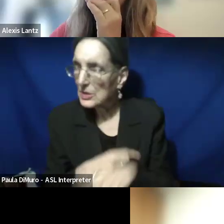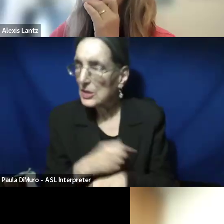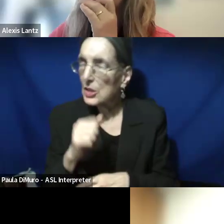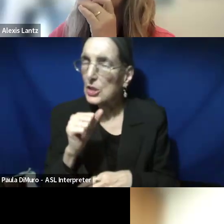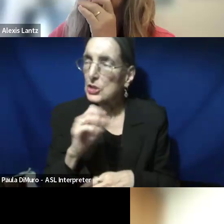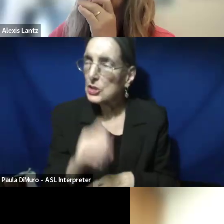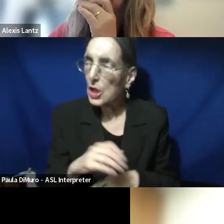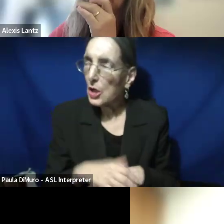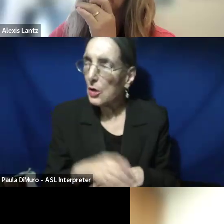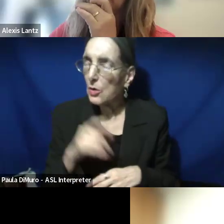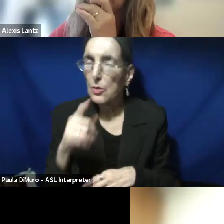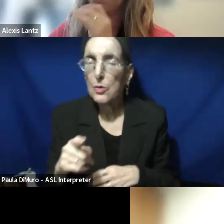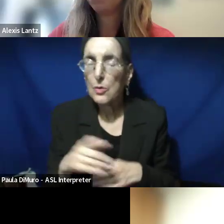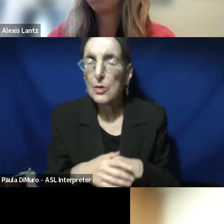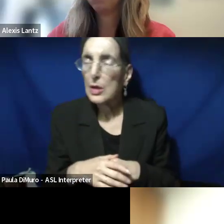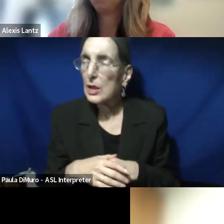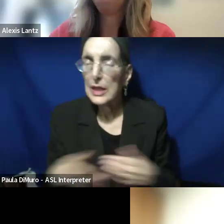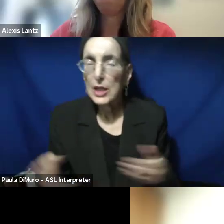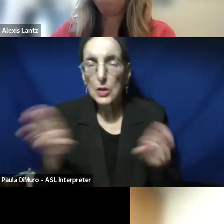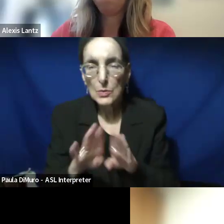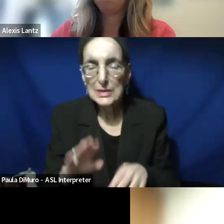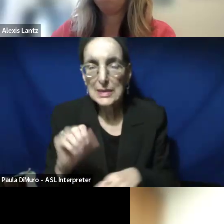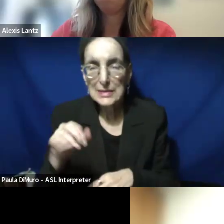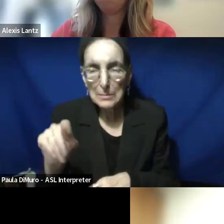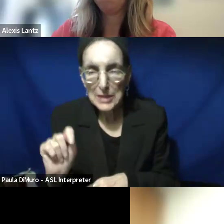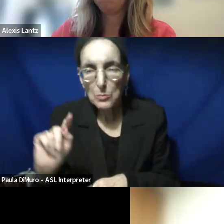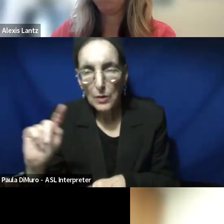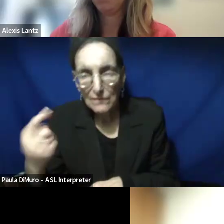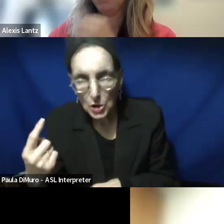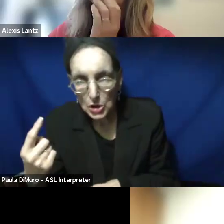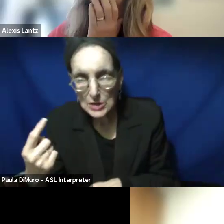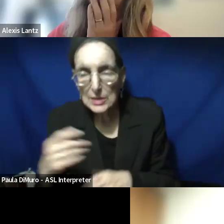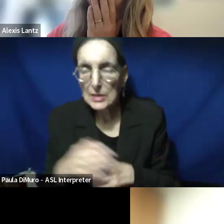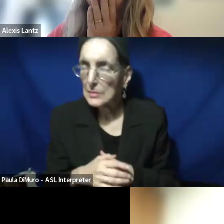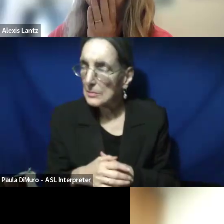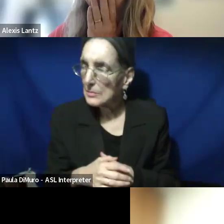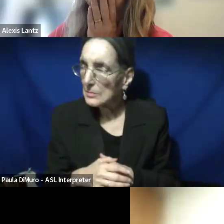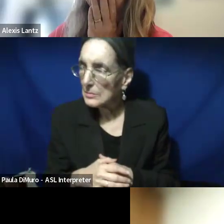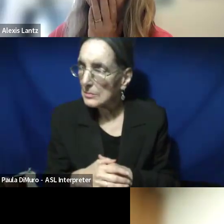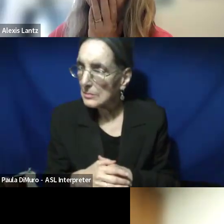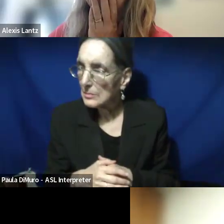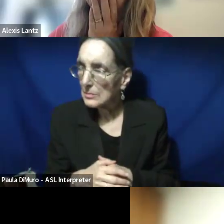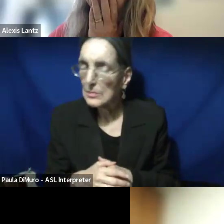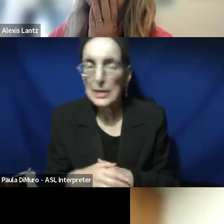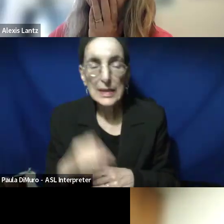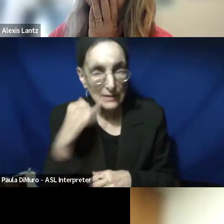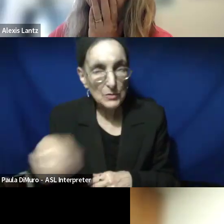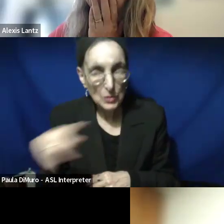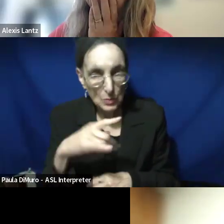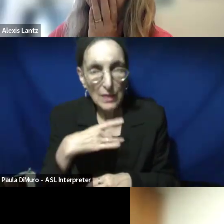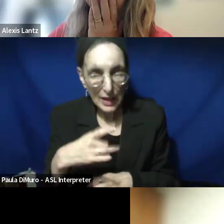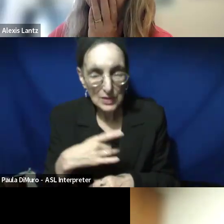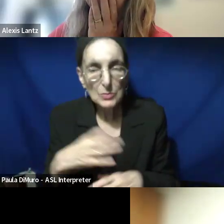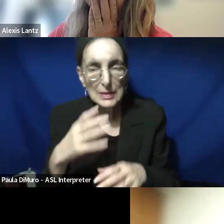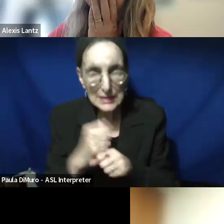1st. Surveys will be going out. Share the list of folks that you would like to receive the survey, and they'll receive a